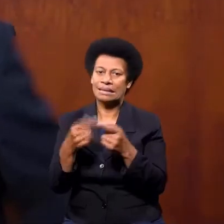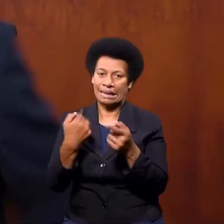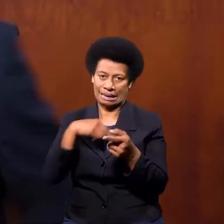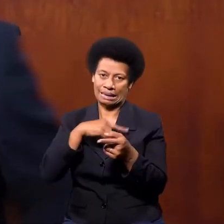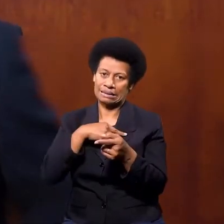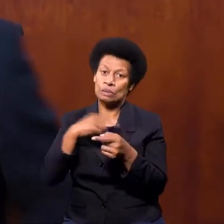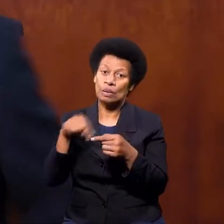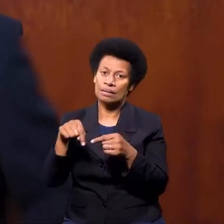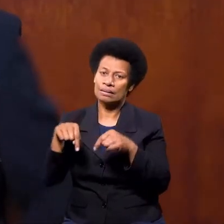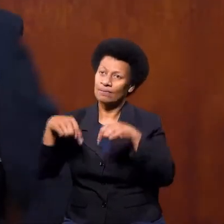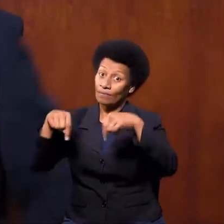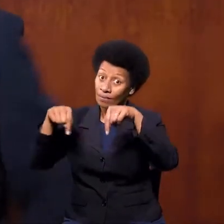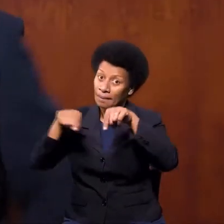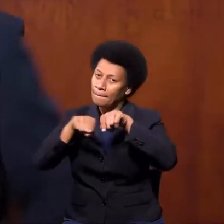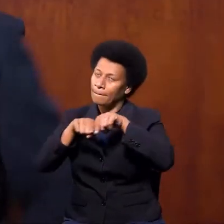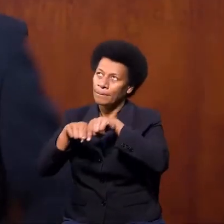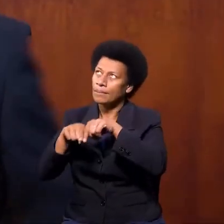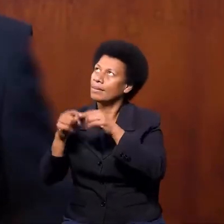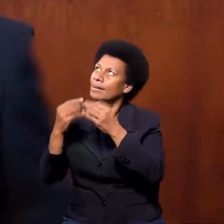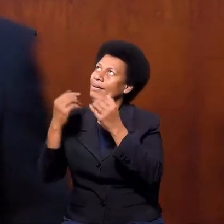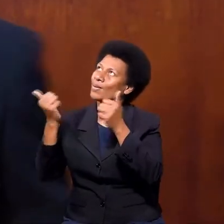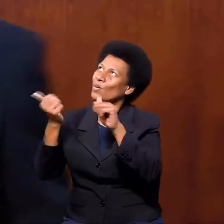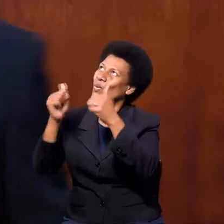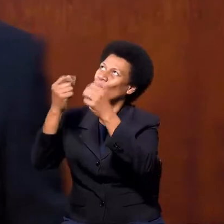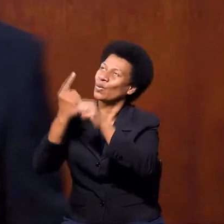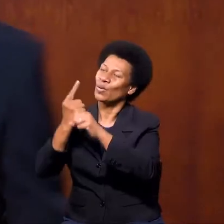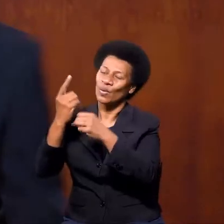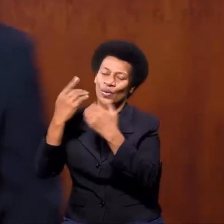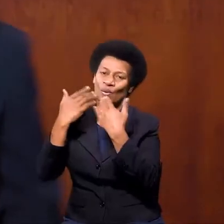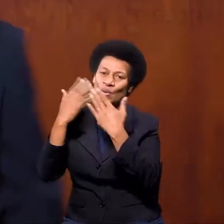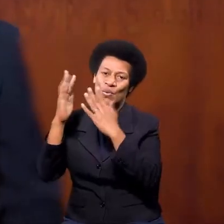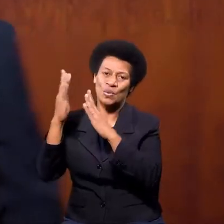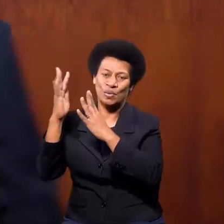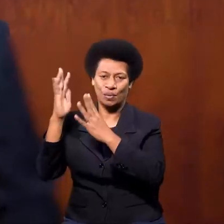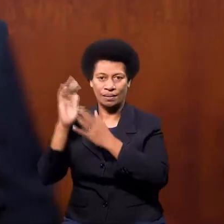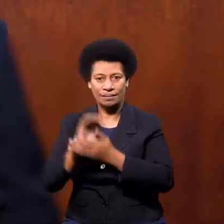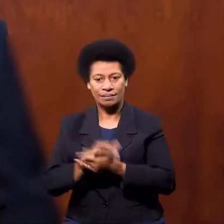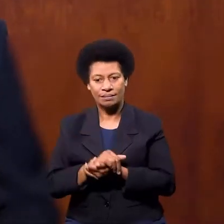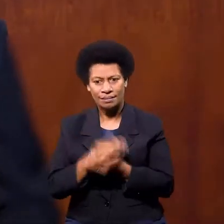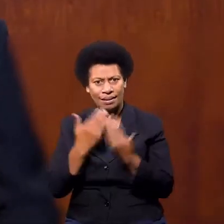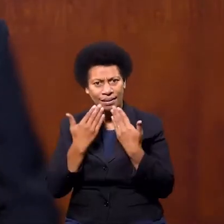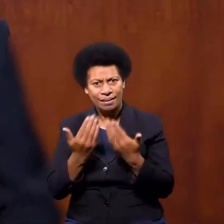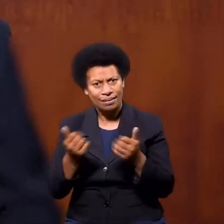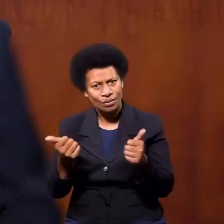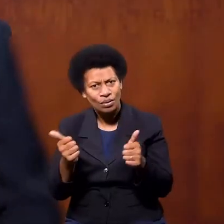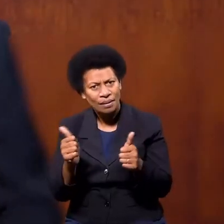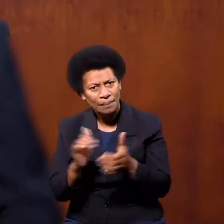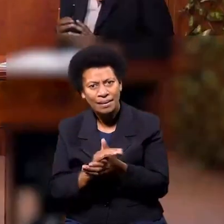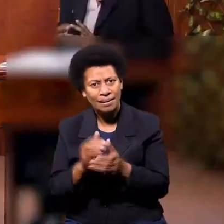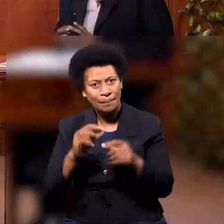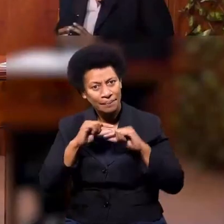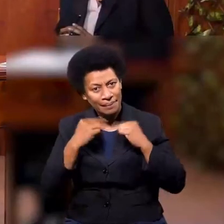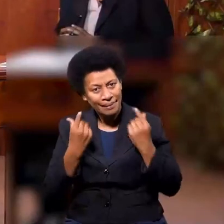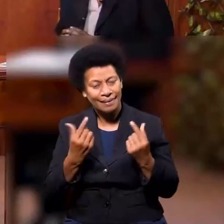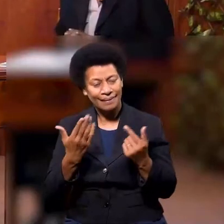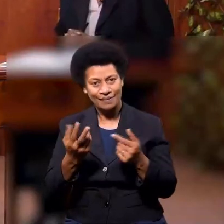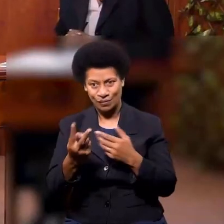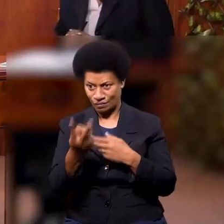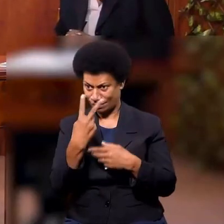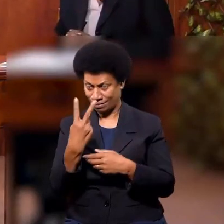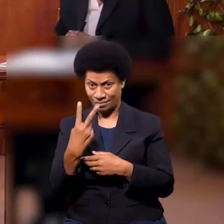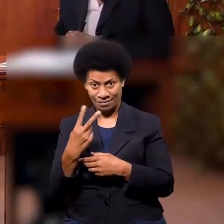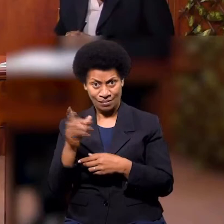fear to God so that we can give glory to God. Okay? Amen. Tautala, thank you for that. Yes, to our viewers back at